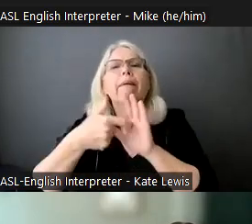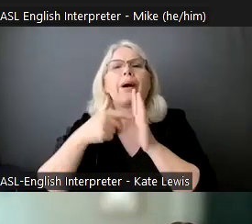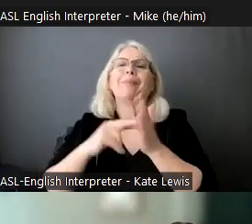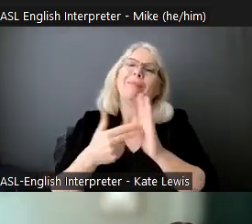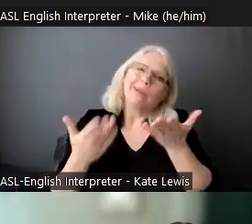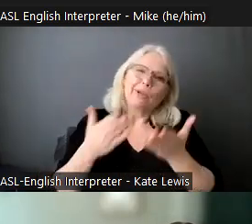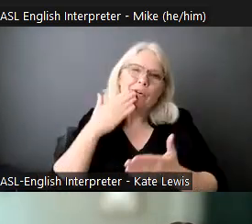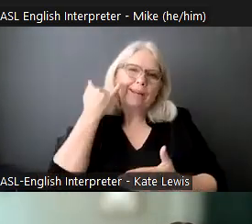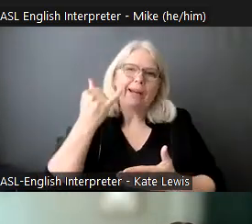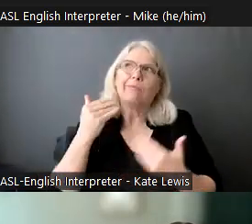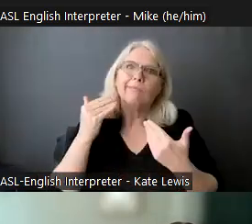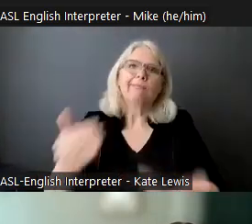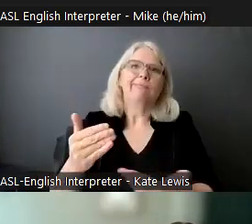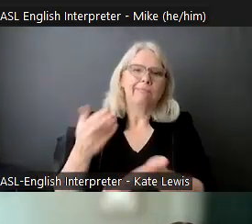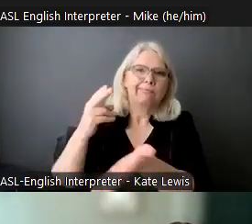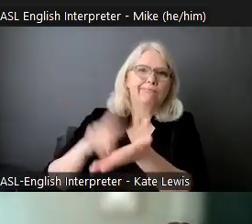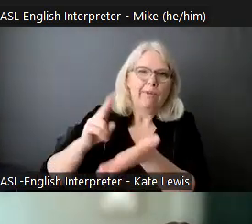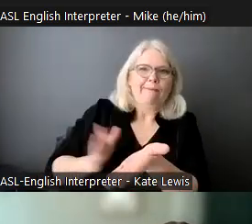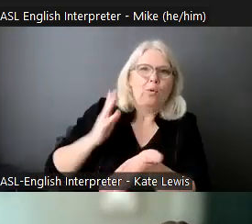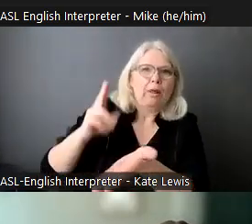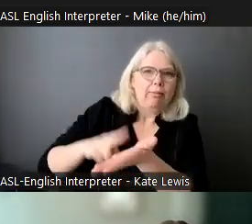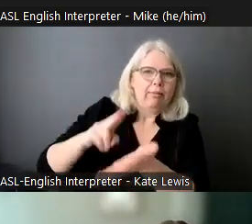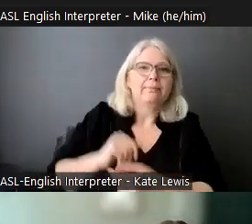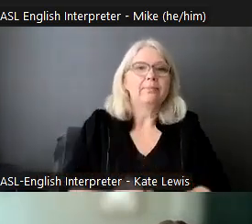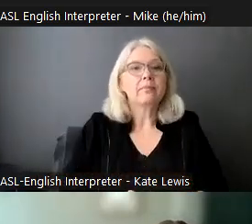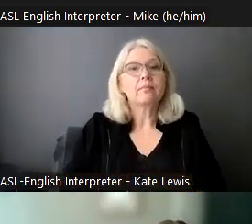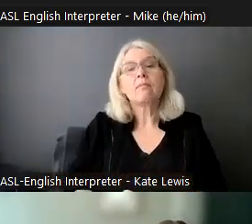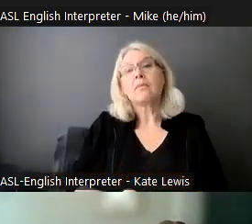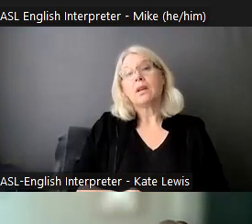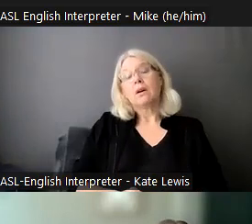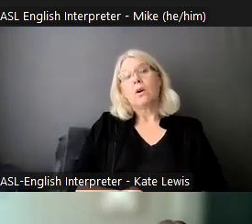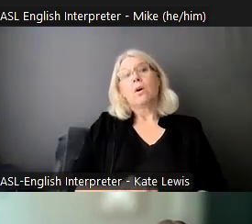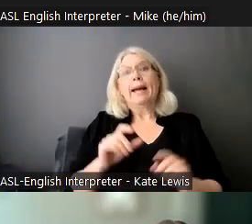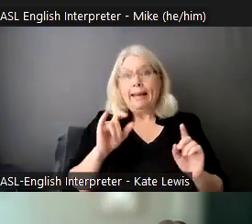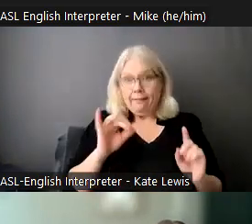So if I go to a notary public, do they have to assess my capacity?